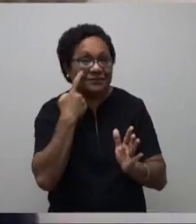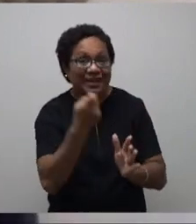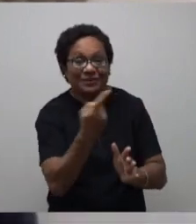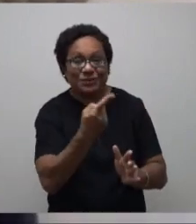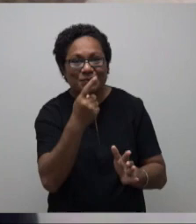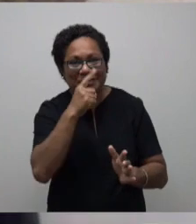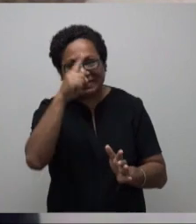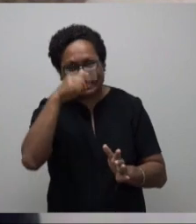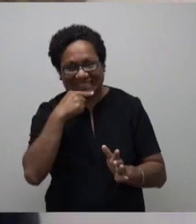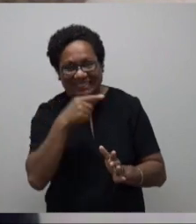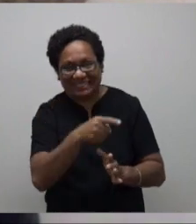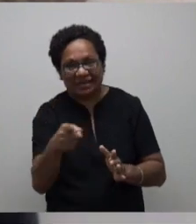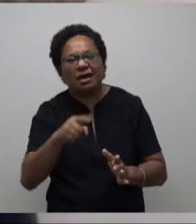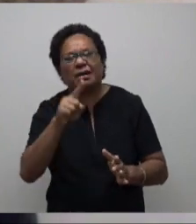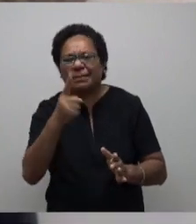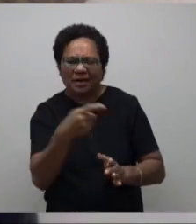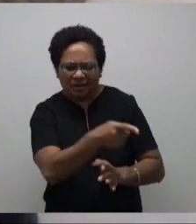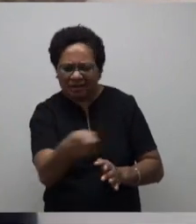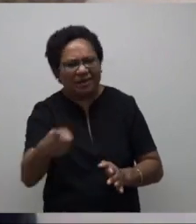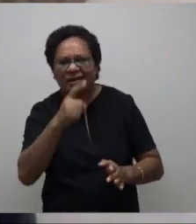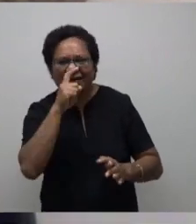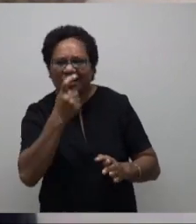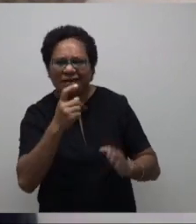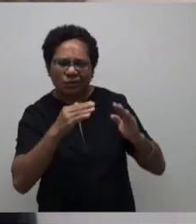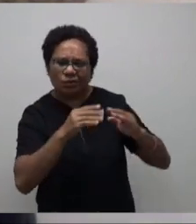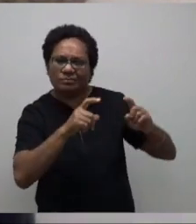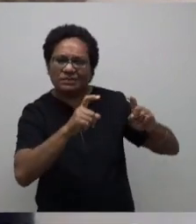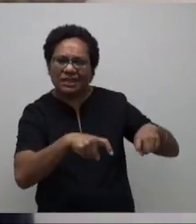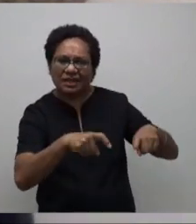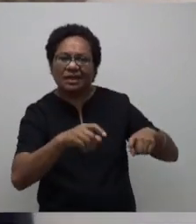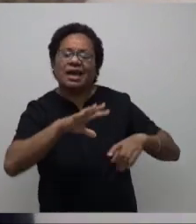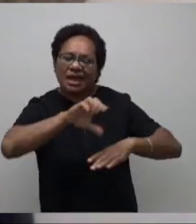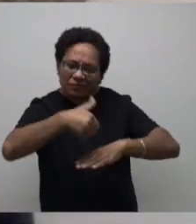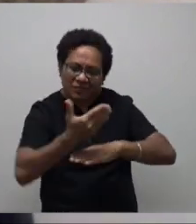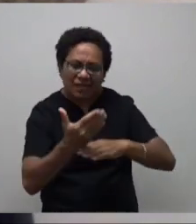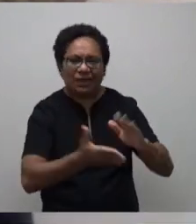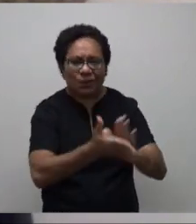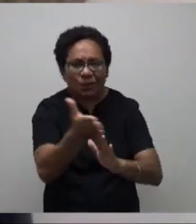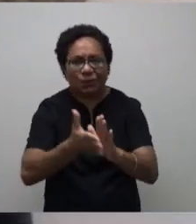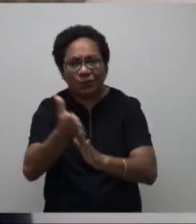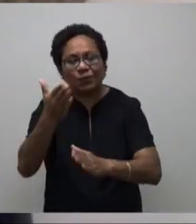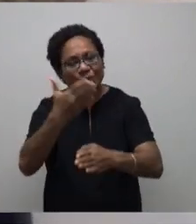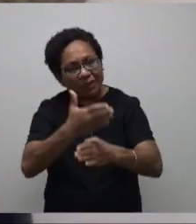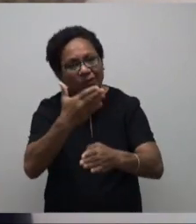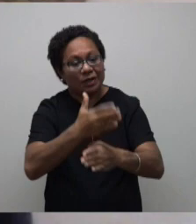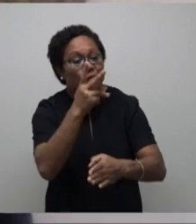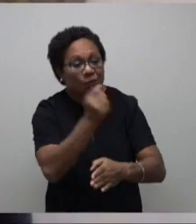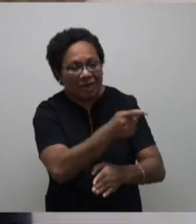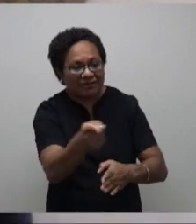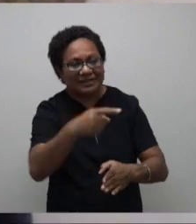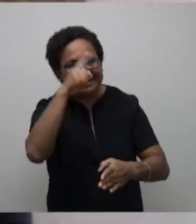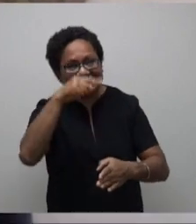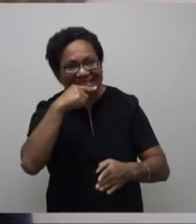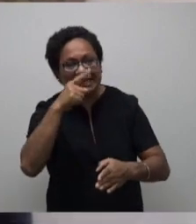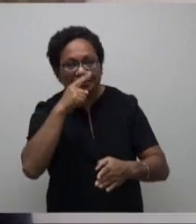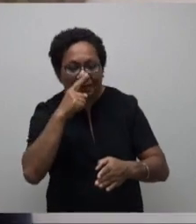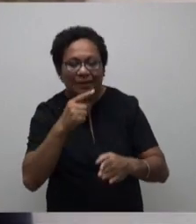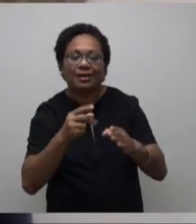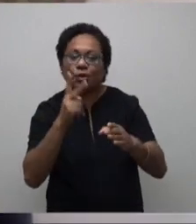home. They are out there every day, whether it be directly caring for patients in health facilities,